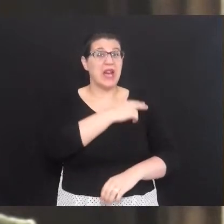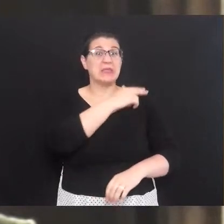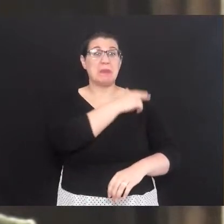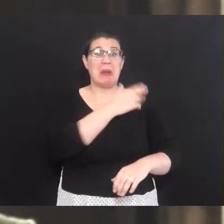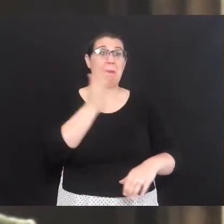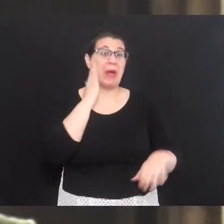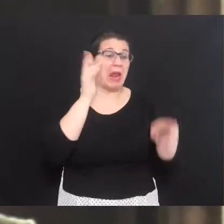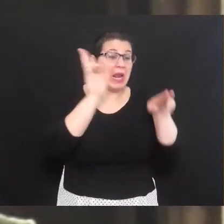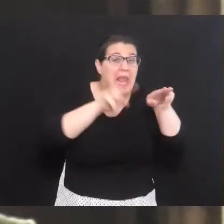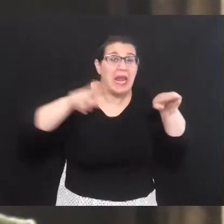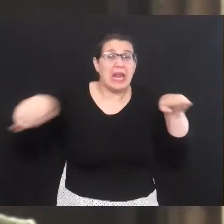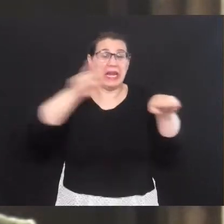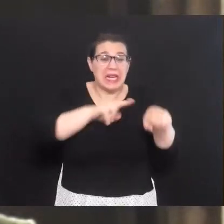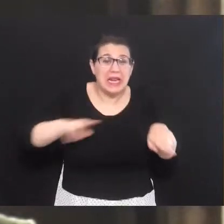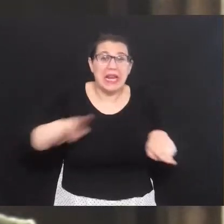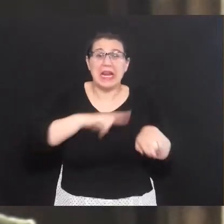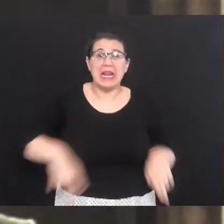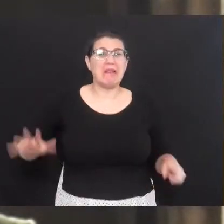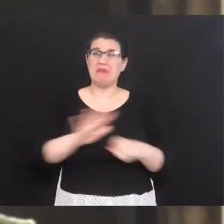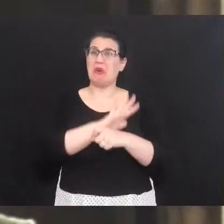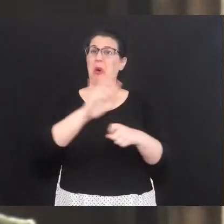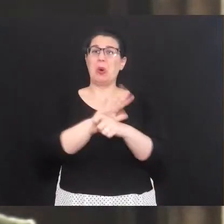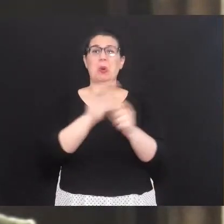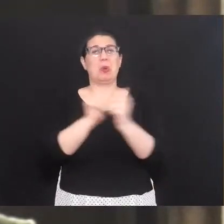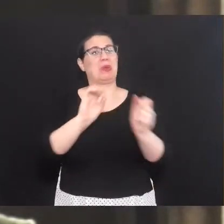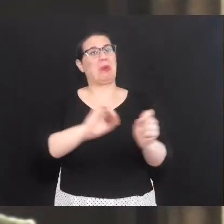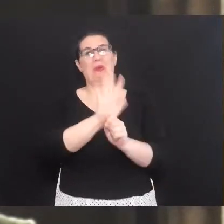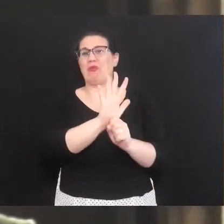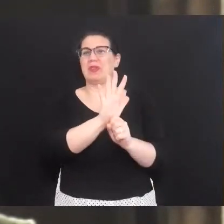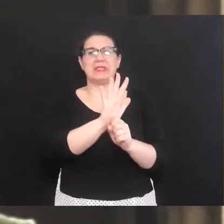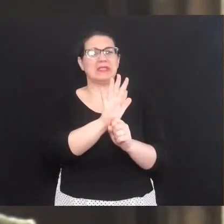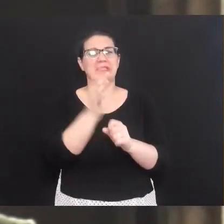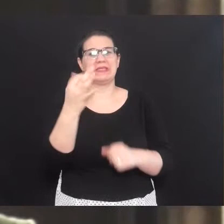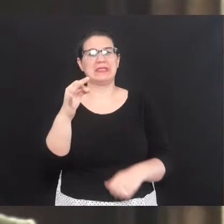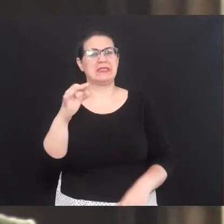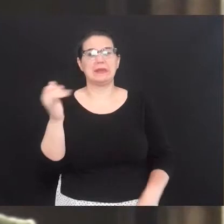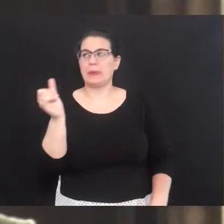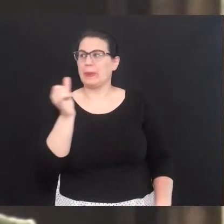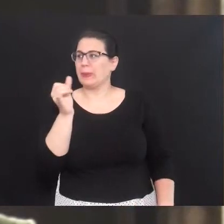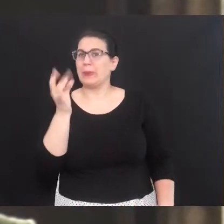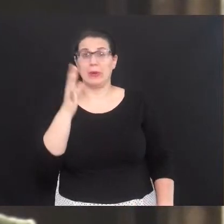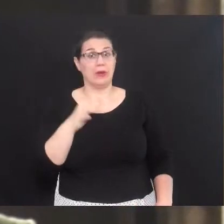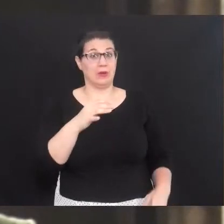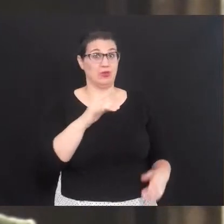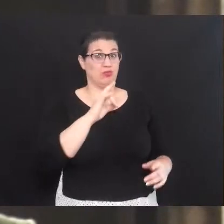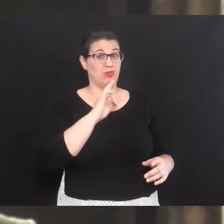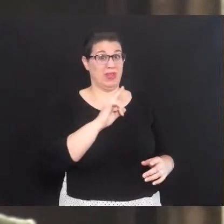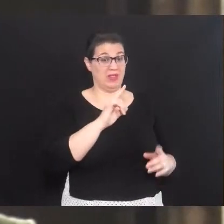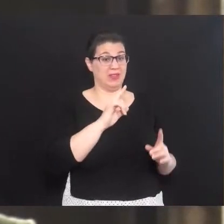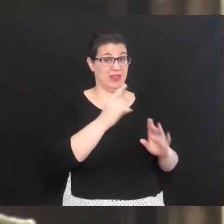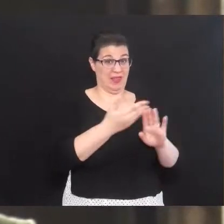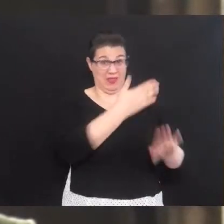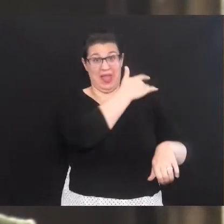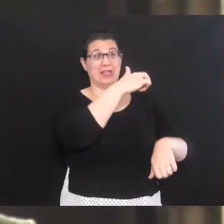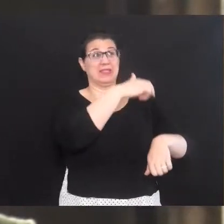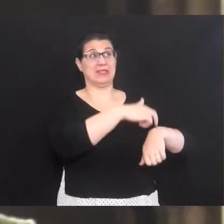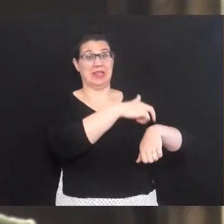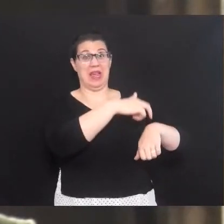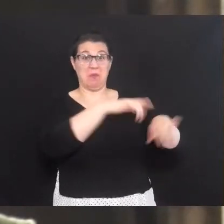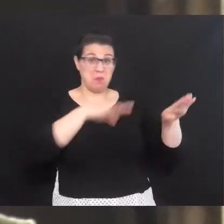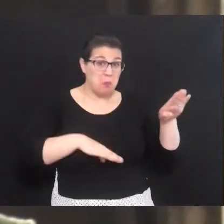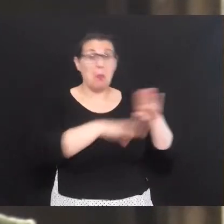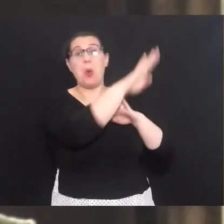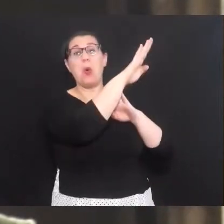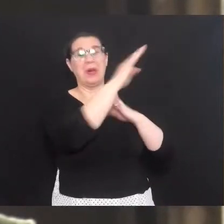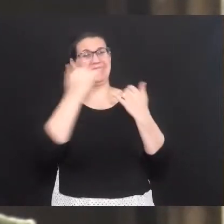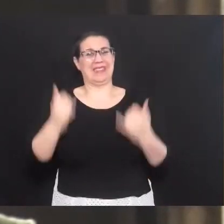up by people infected with COVID-19 about 100 days quicker than we did during our last surge, which was